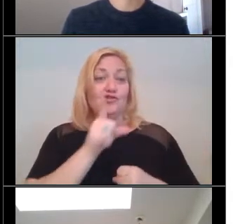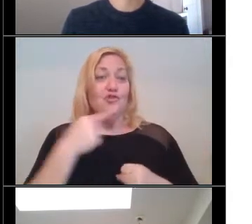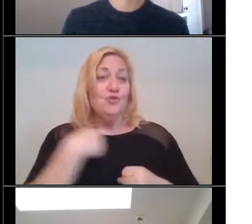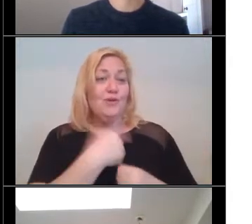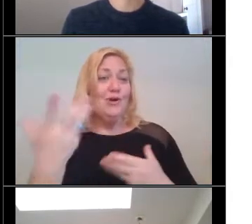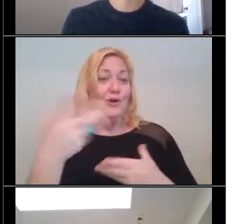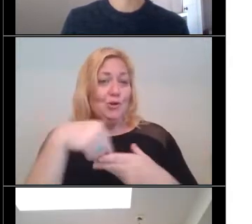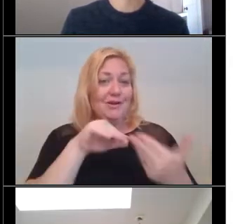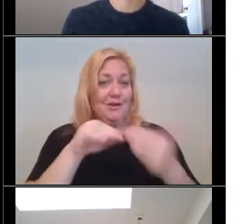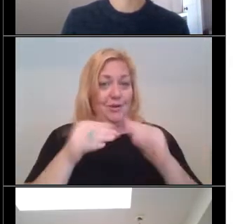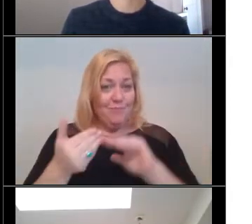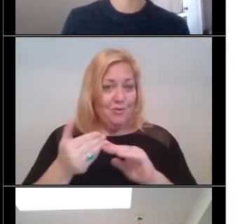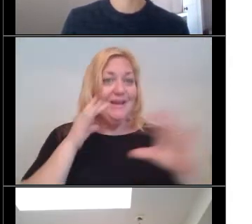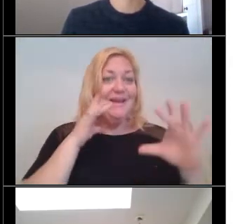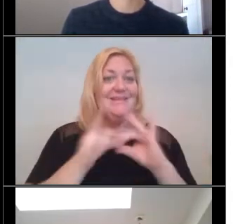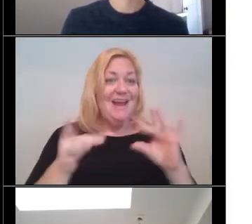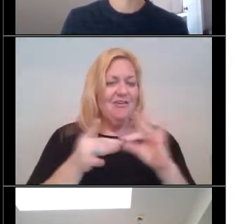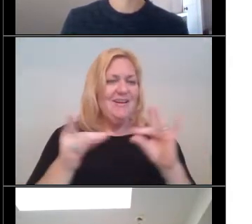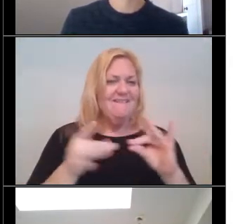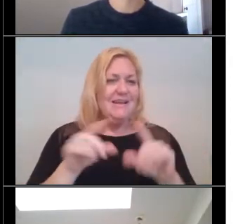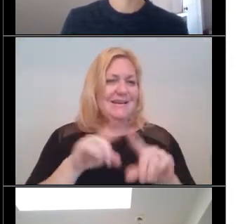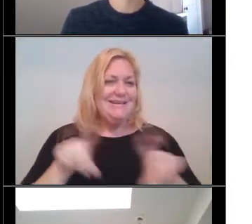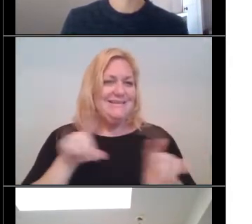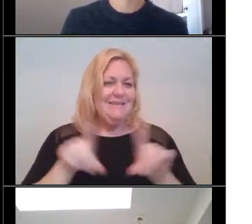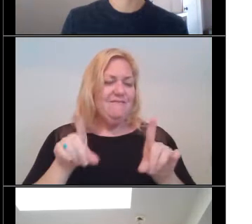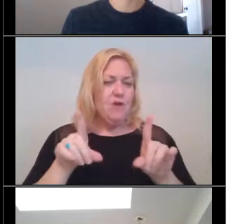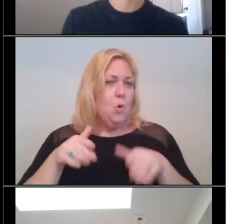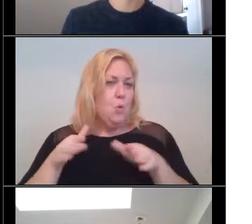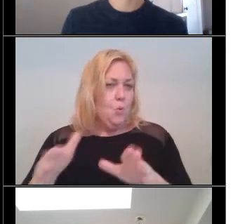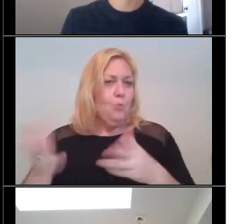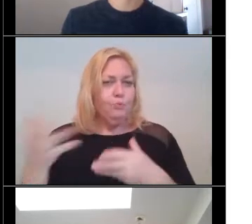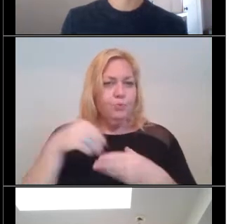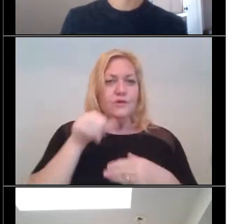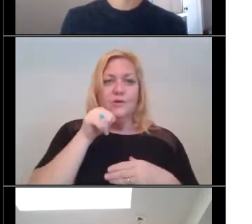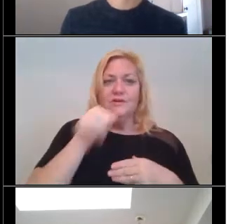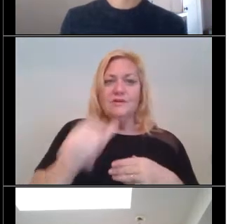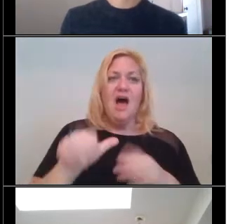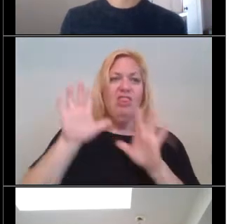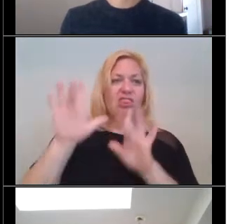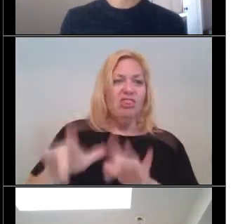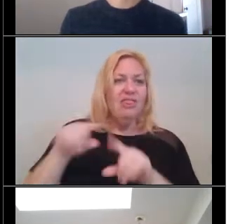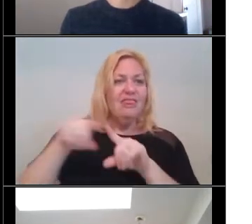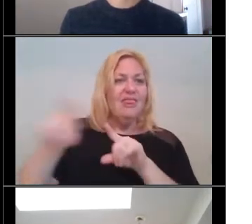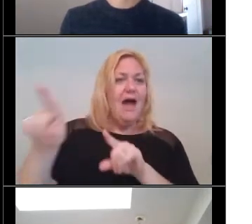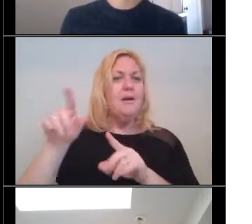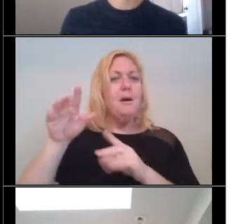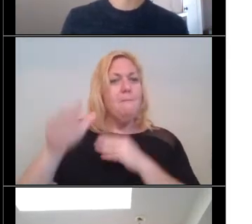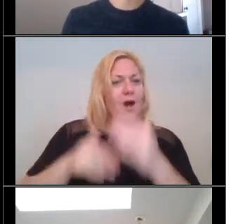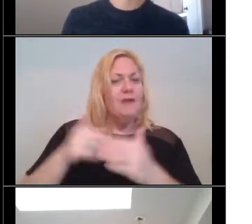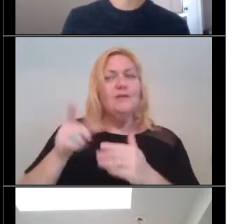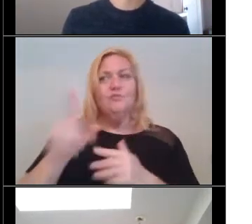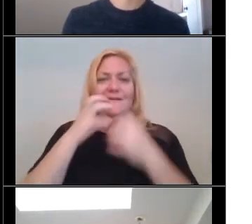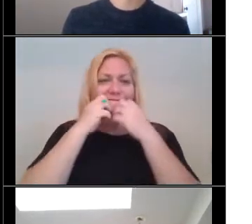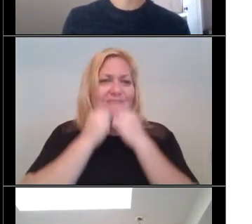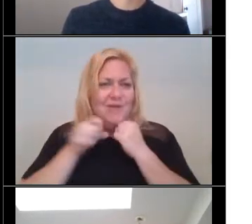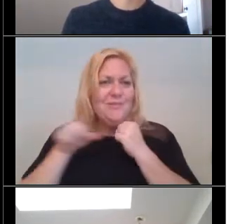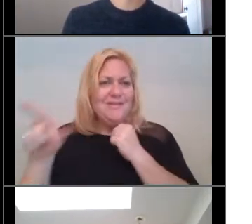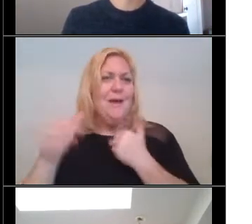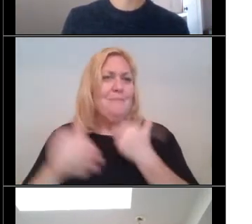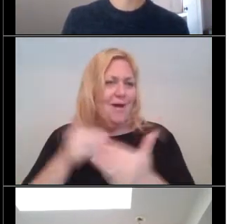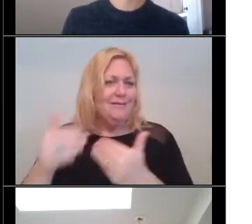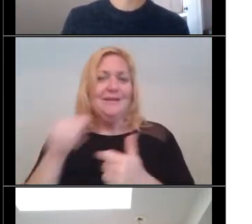including community narrative in a different capacity, so that it's not devaluing that process, and it's not really taking